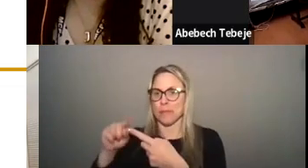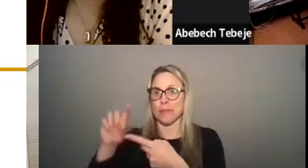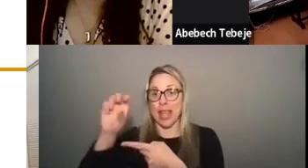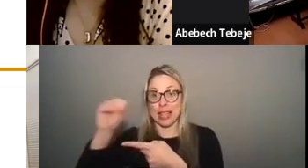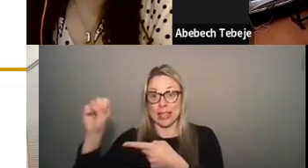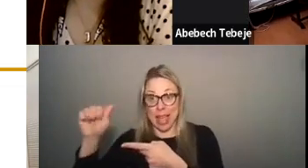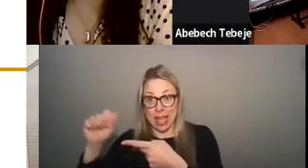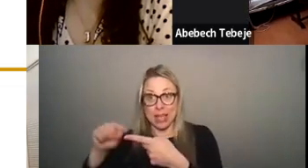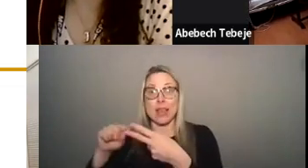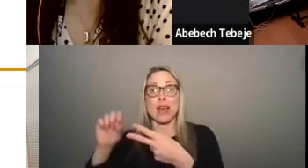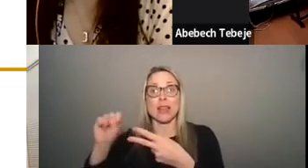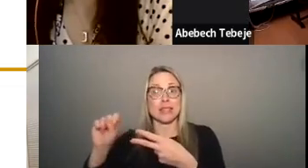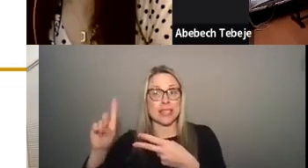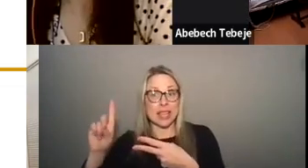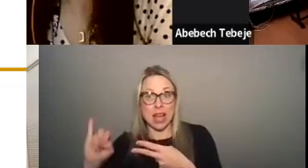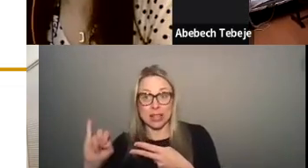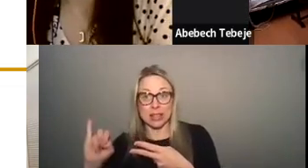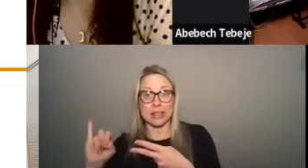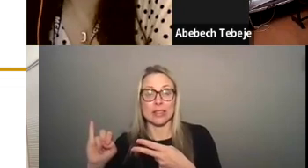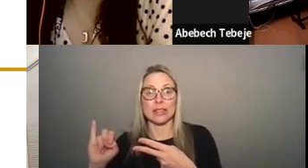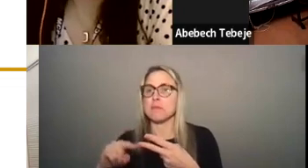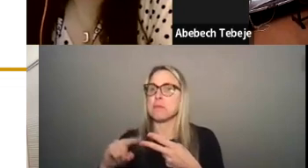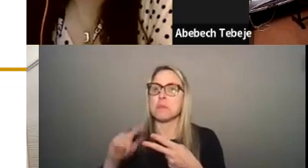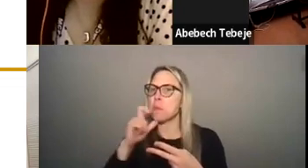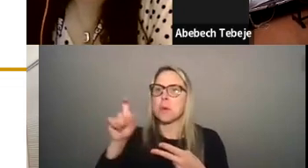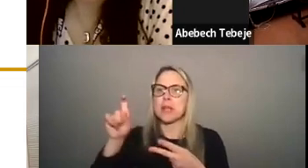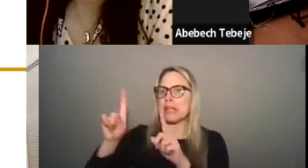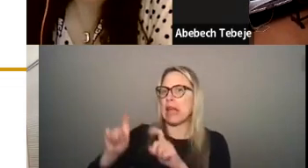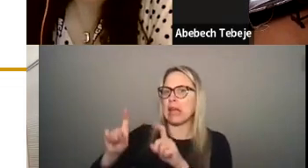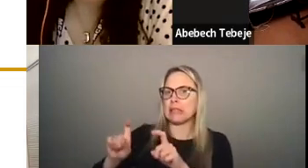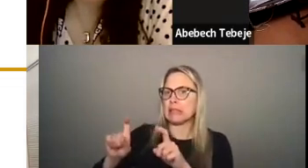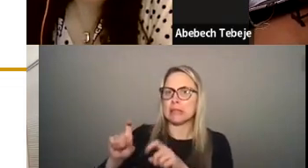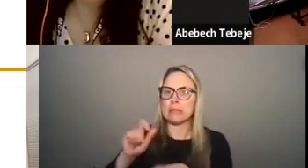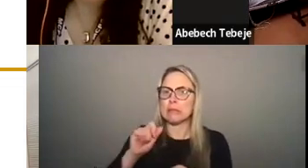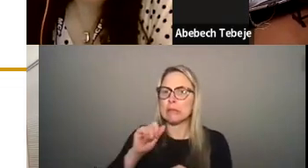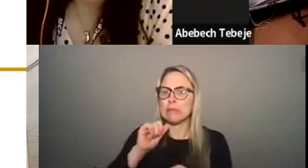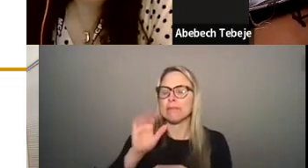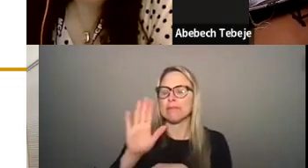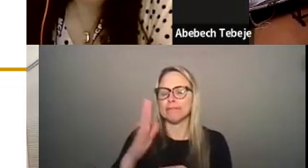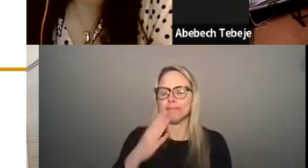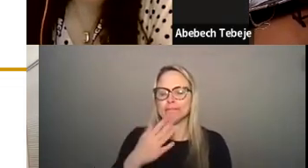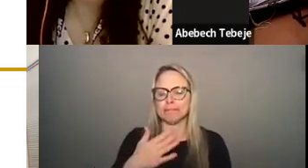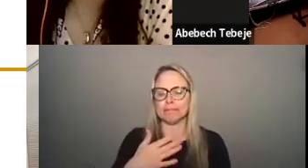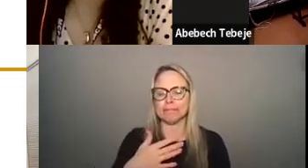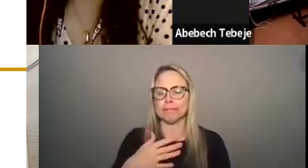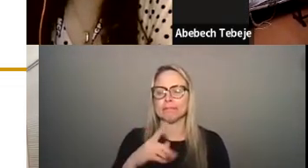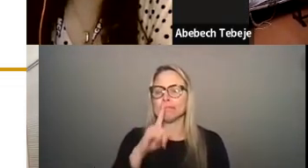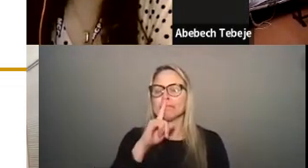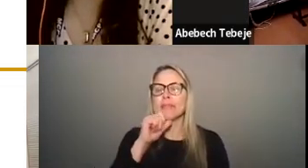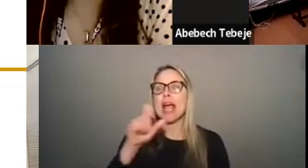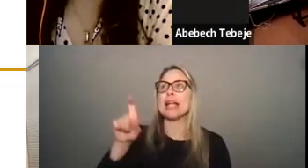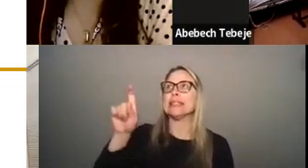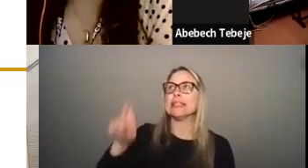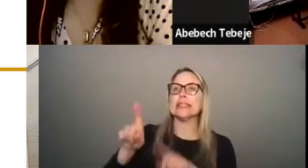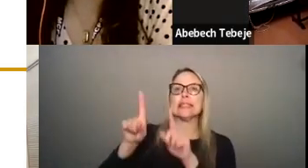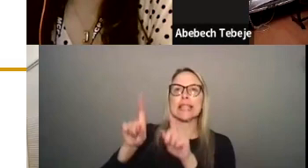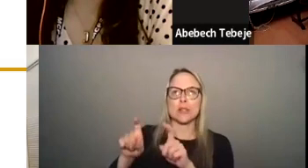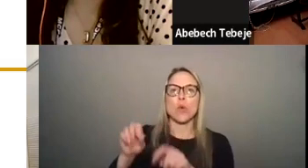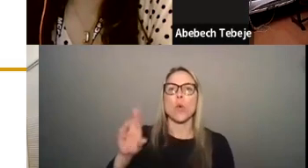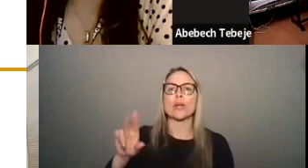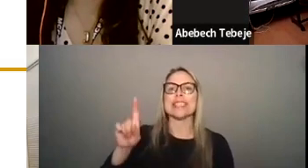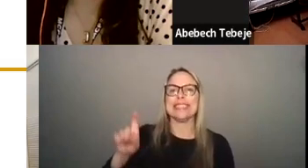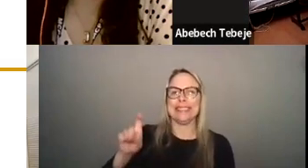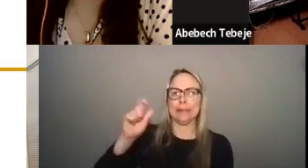tested, nor is it needs it, I'm sorry, not needs tested or needs based. It